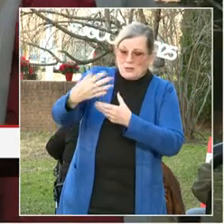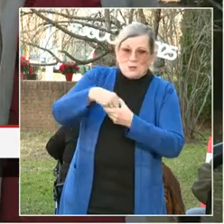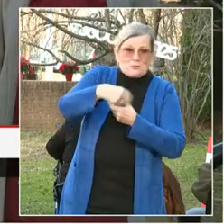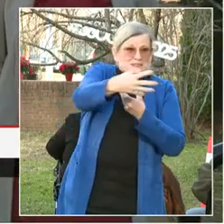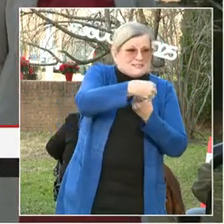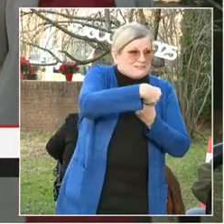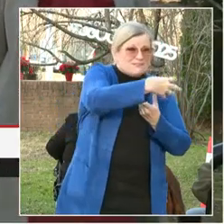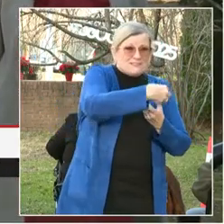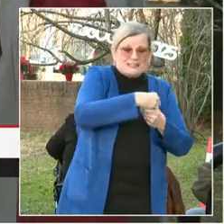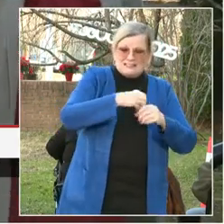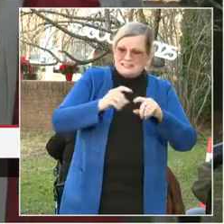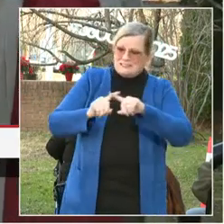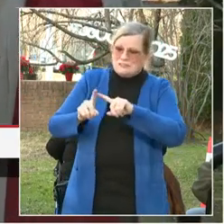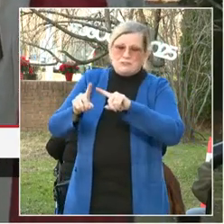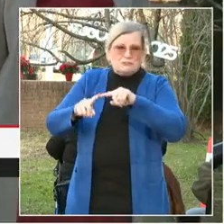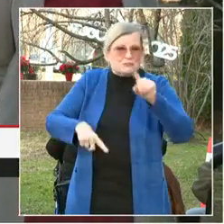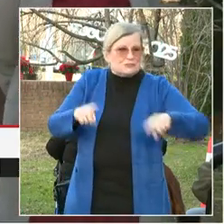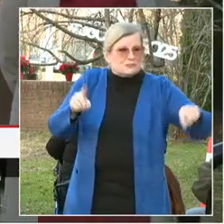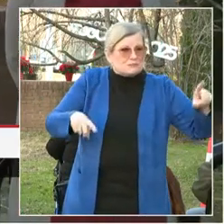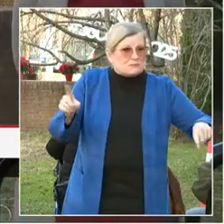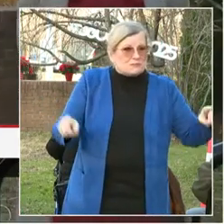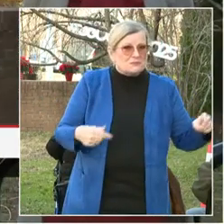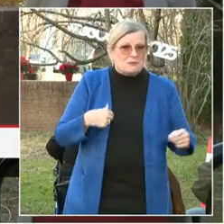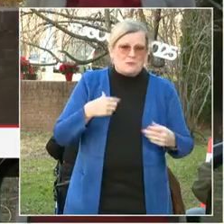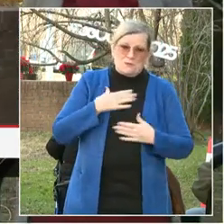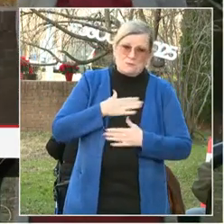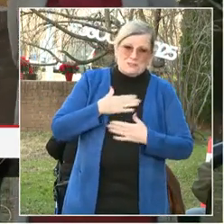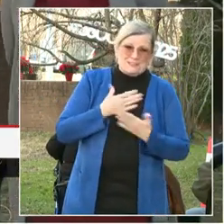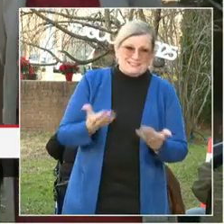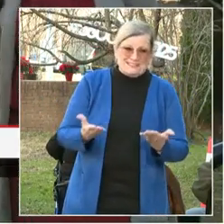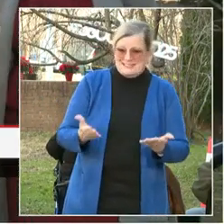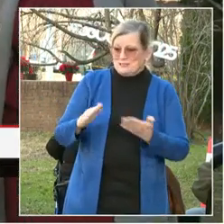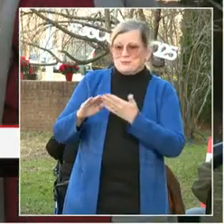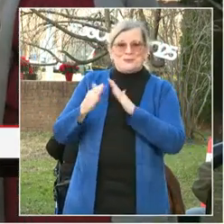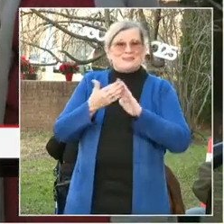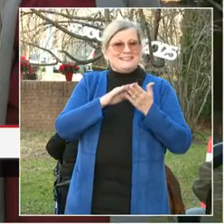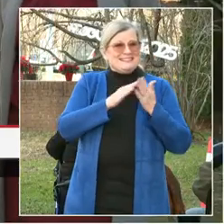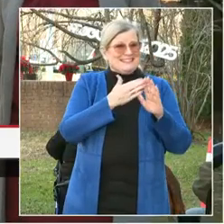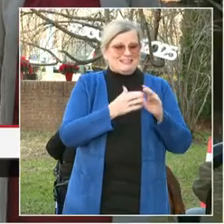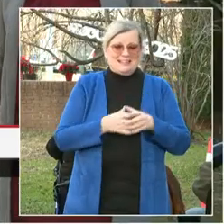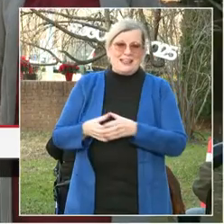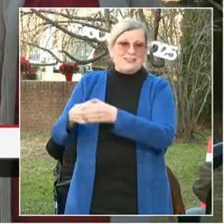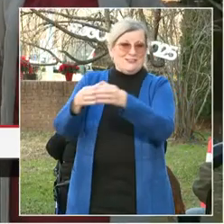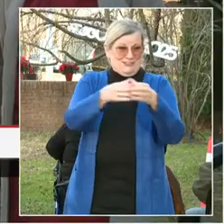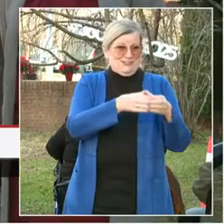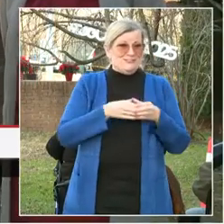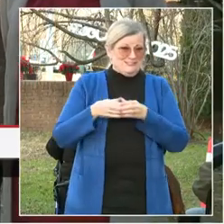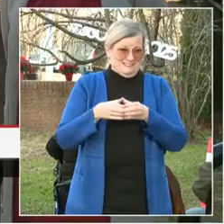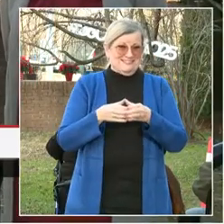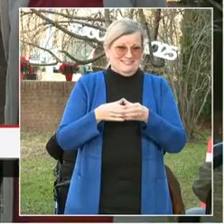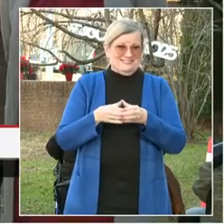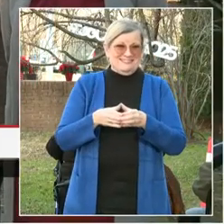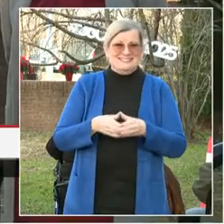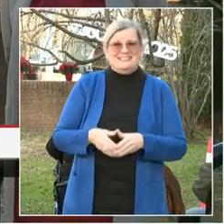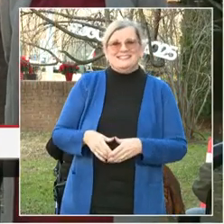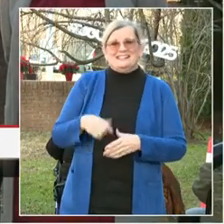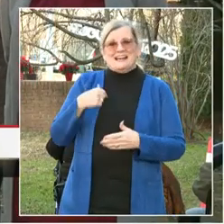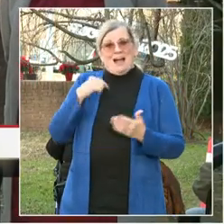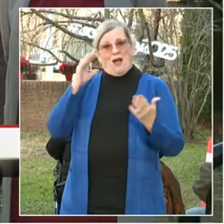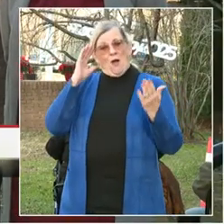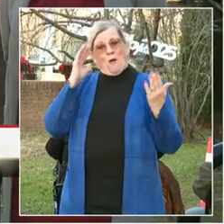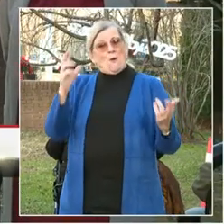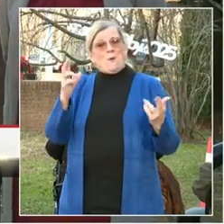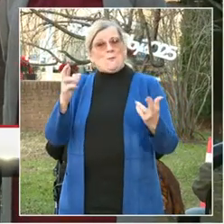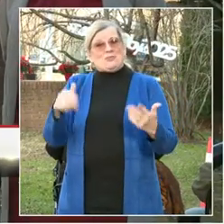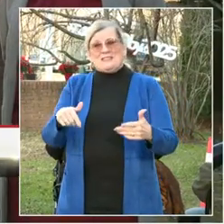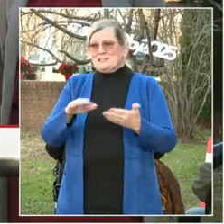this community more broadly. Our hope for this campus you see around you, is that it will become an iconic